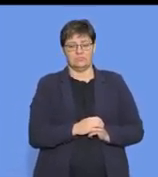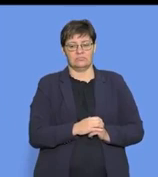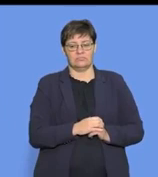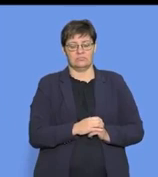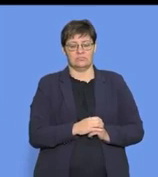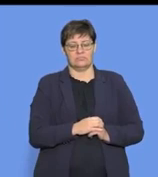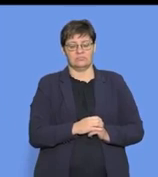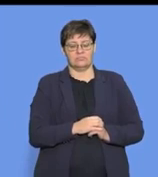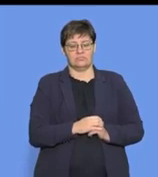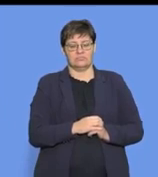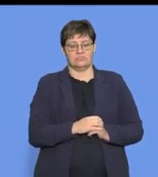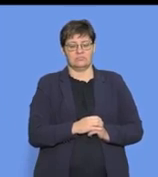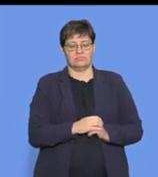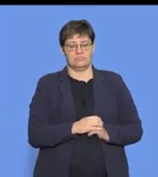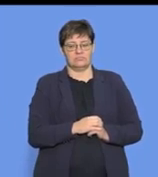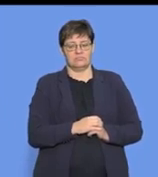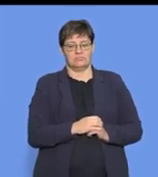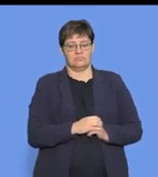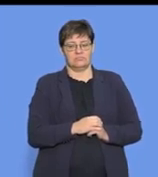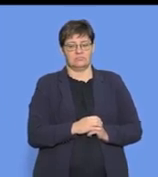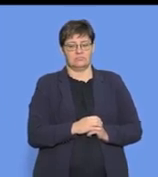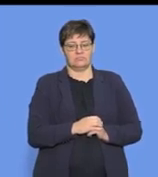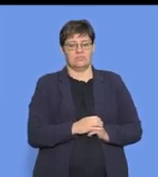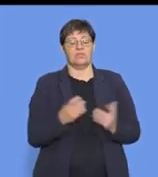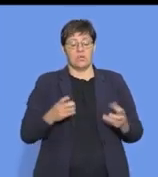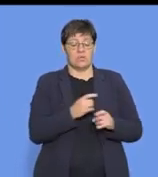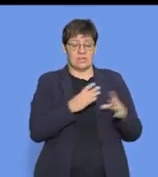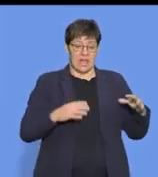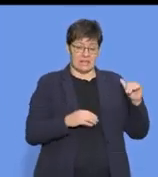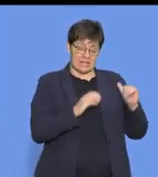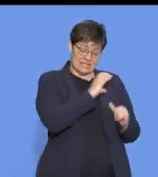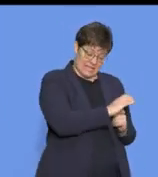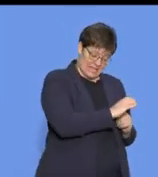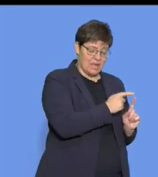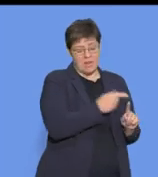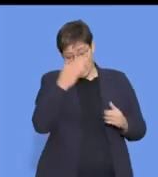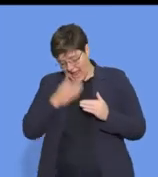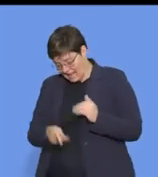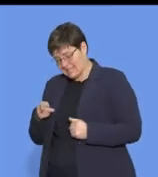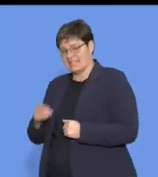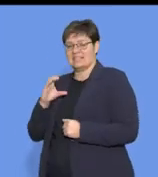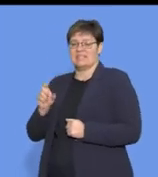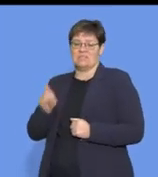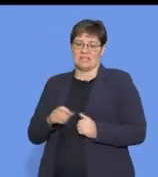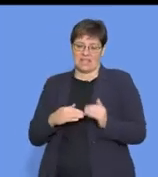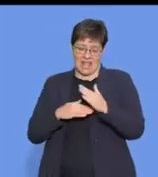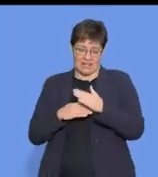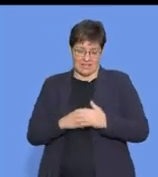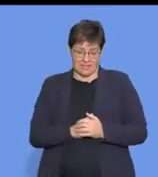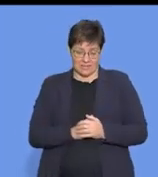times cos of the angle we started with. And since we started off with C, we need to end off with C.